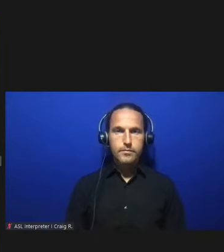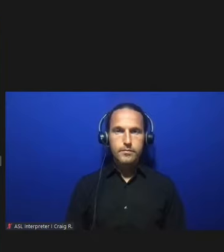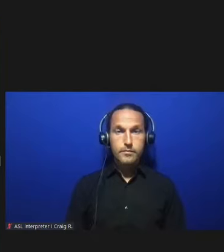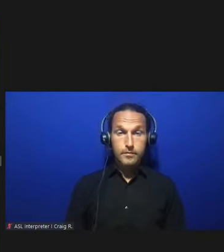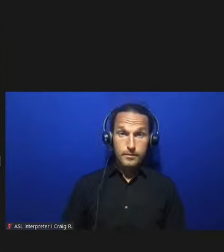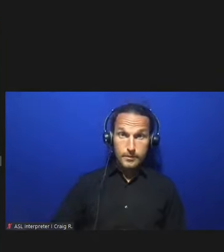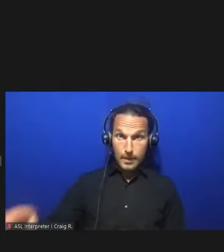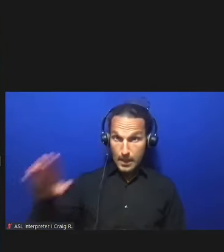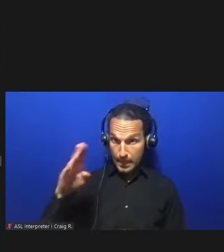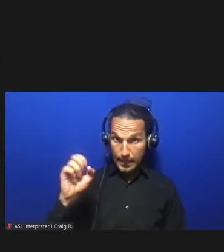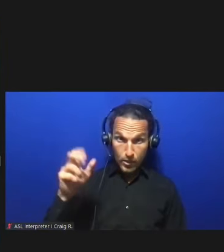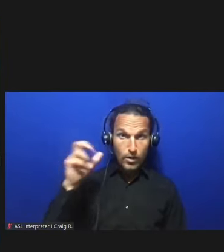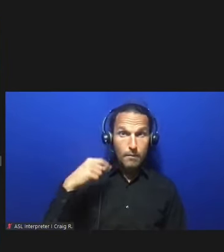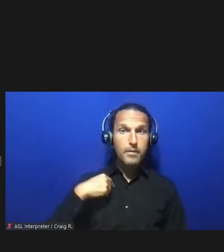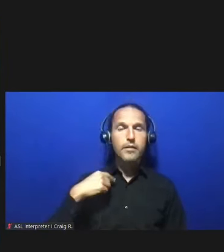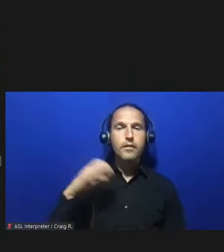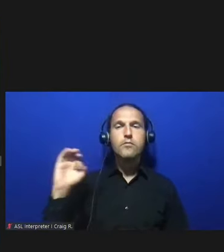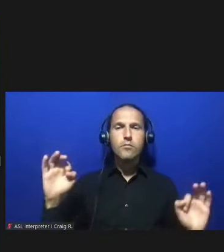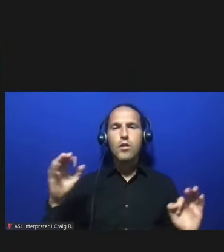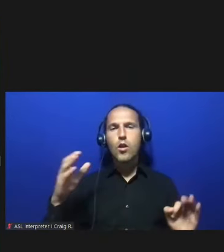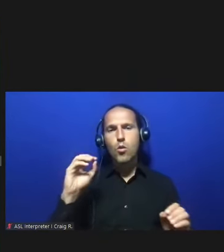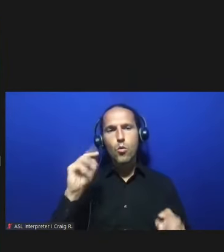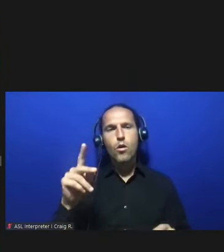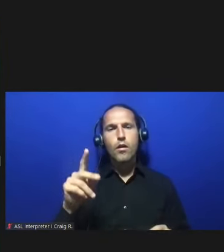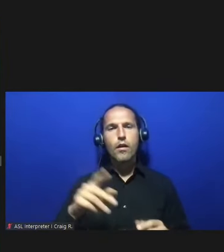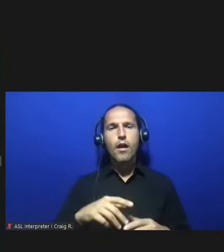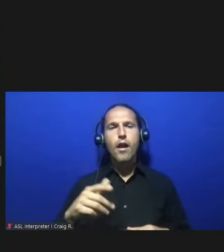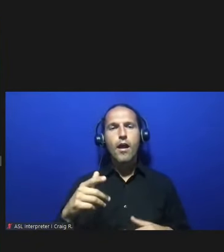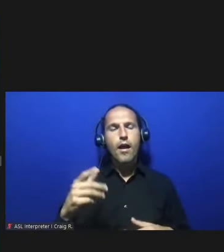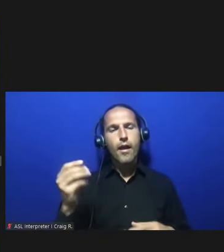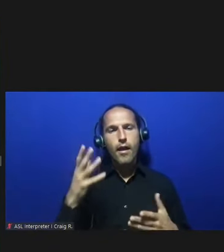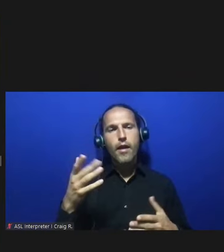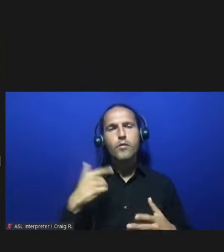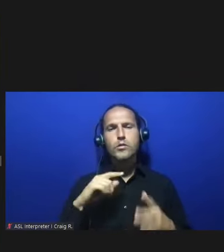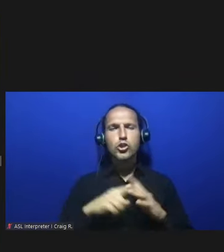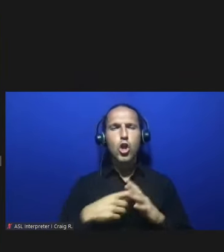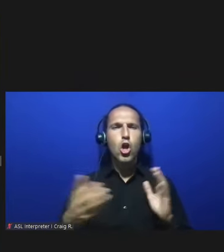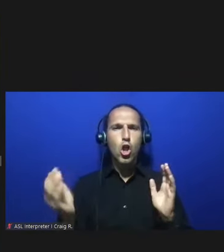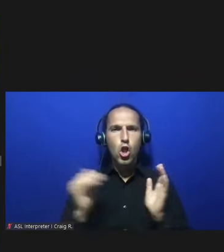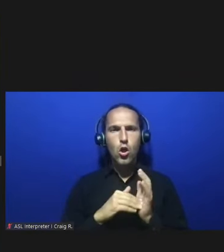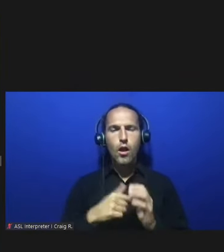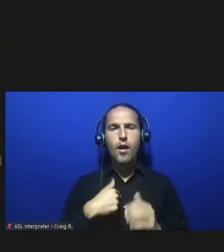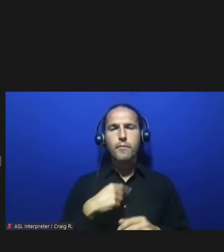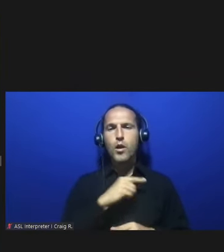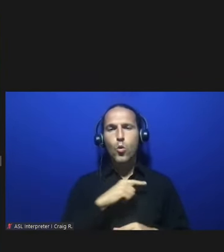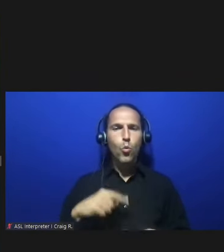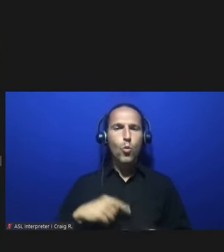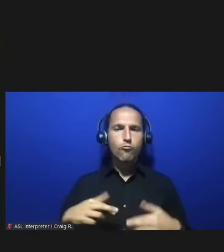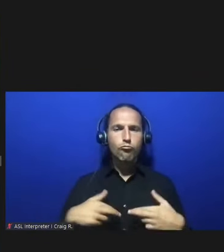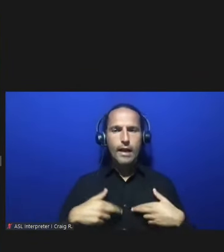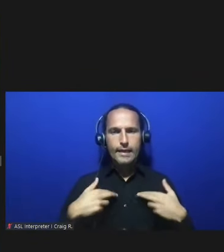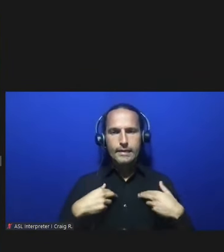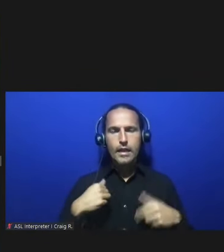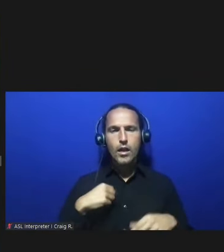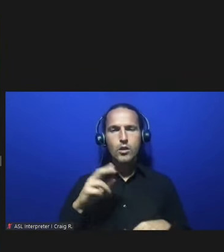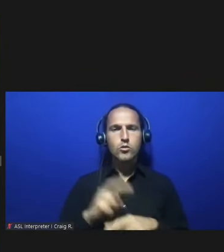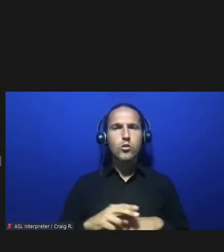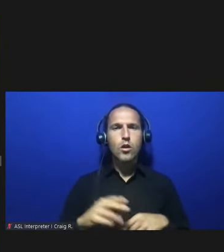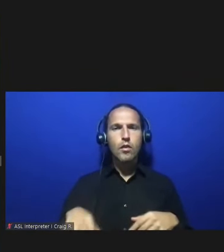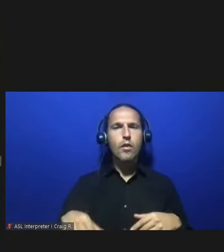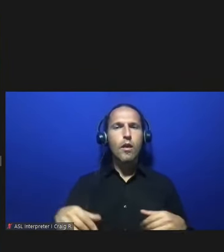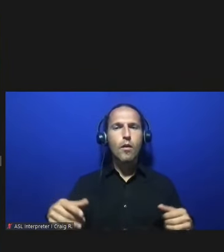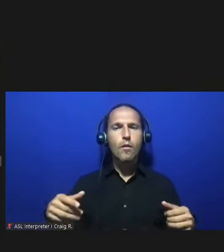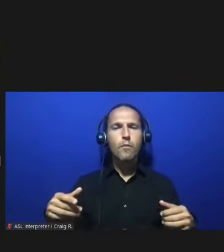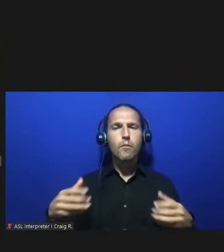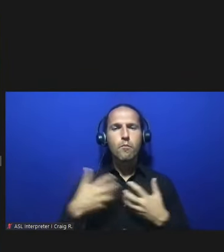Hi, can you hear me? Okay. So I want to start over again. I'm a Queens resident and I use a motorized wheelchair